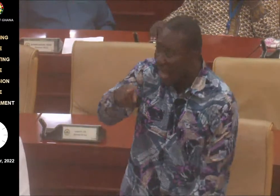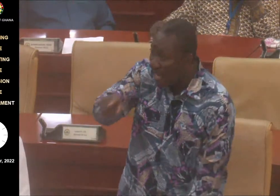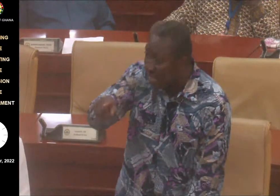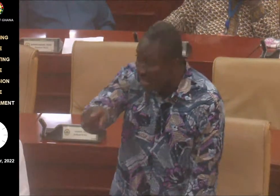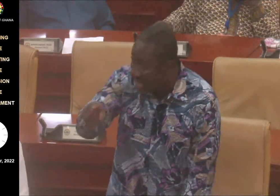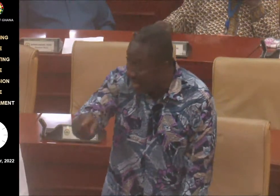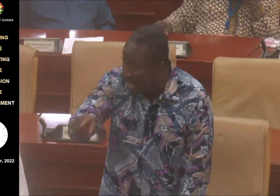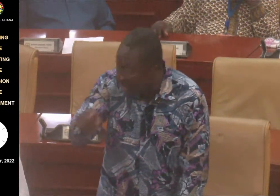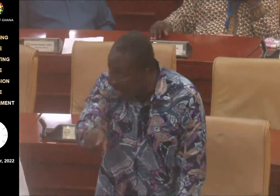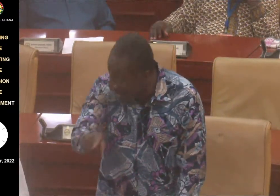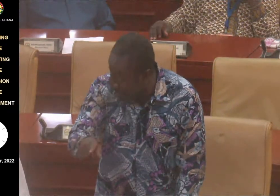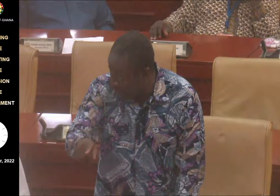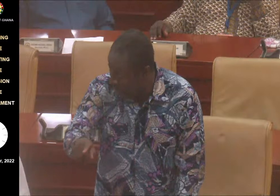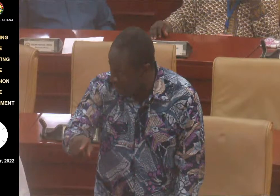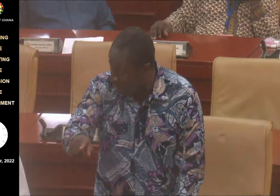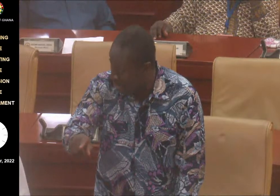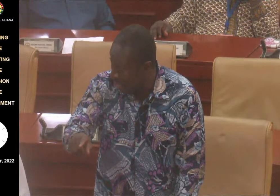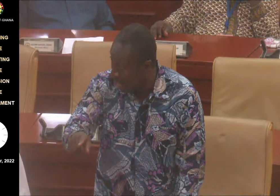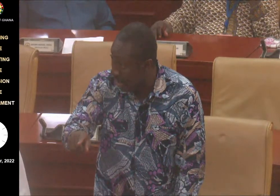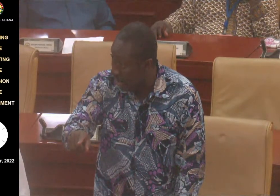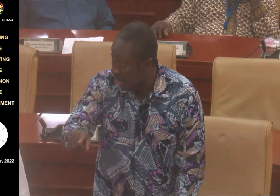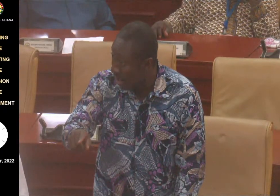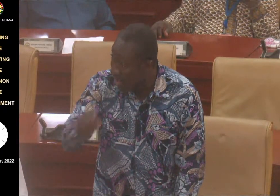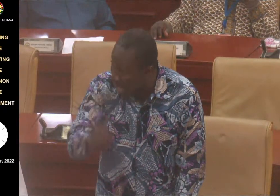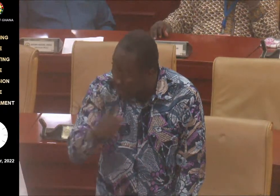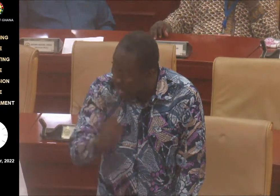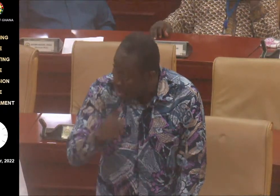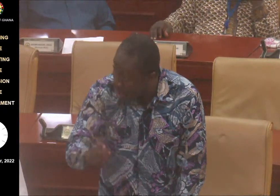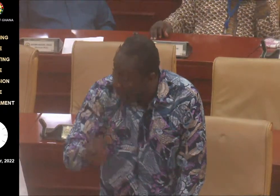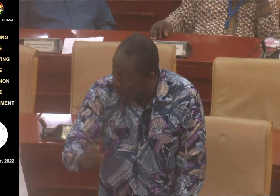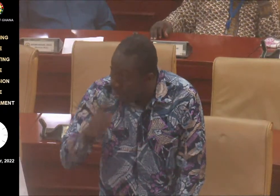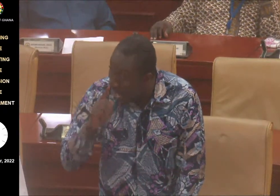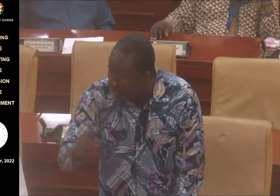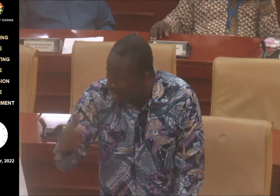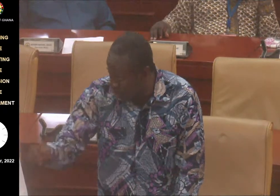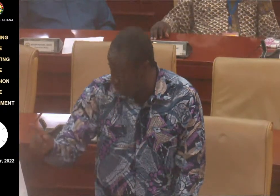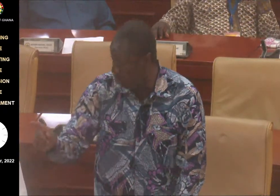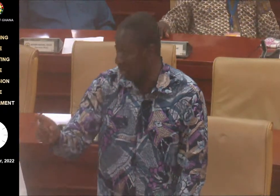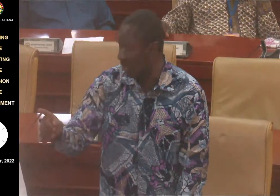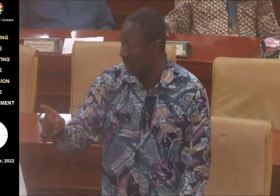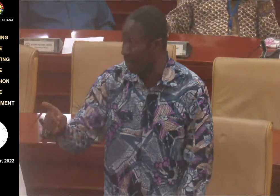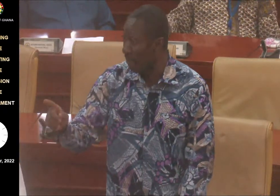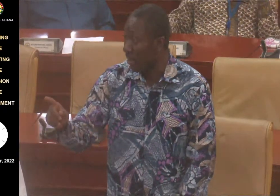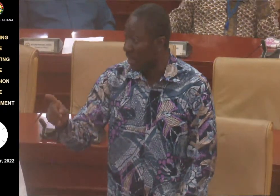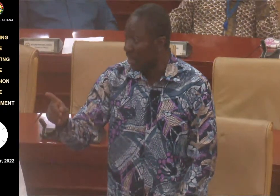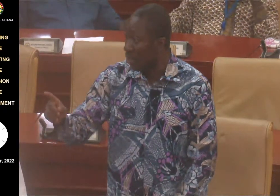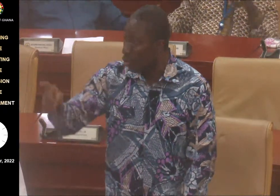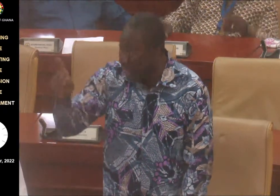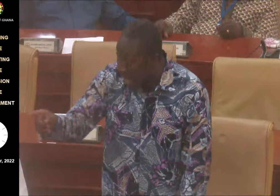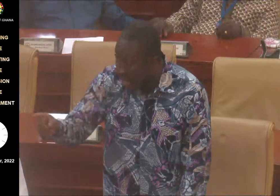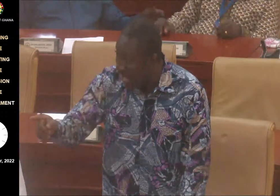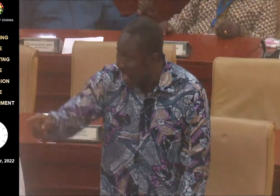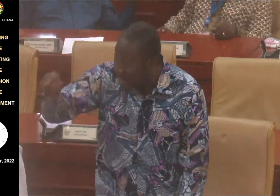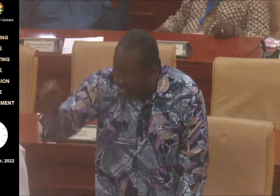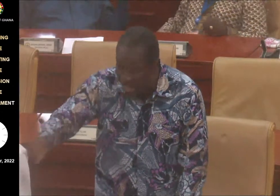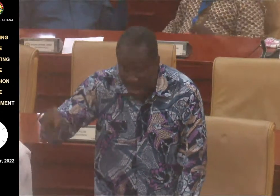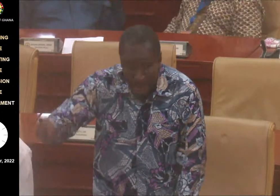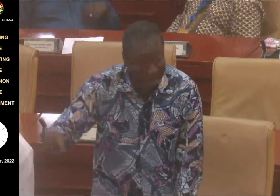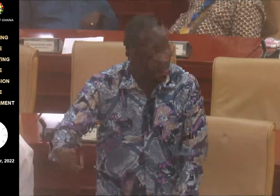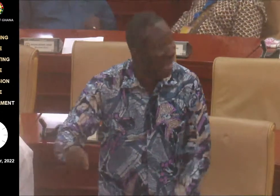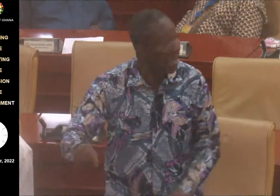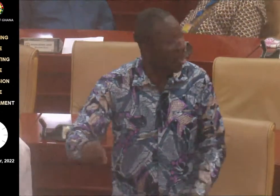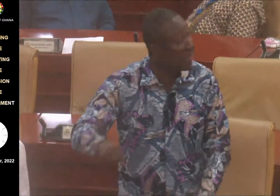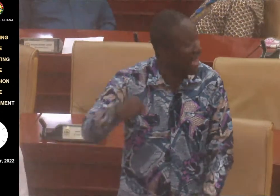NDC leadership, led by Honorable Haruna Idrisu, Today, a senior